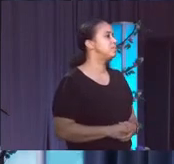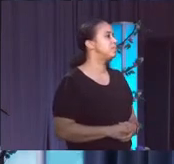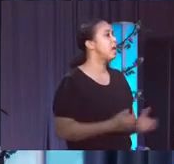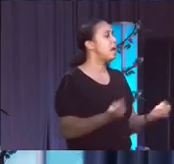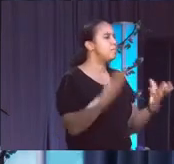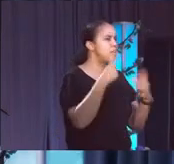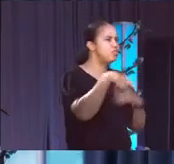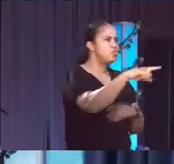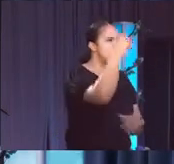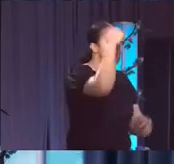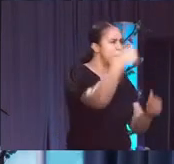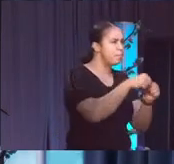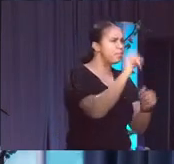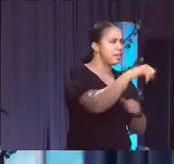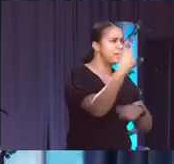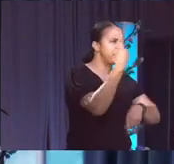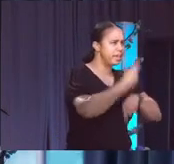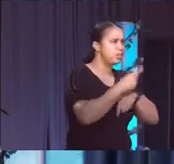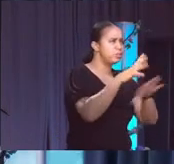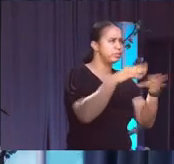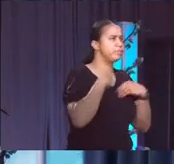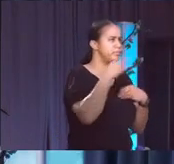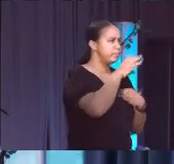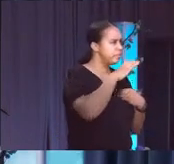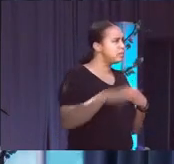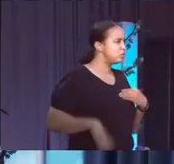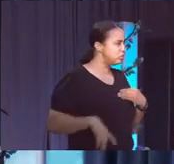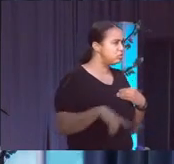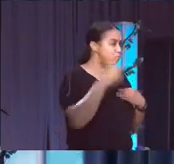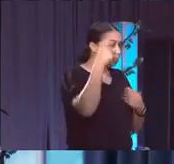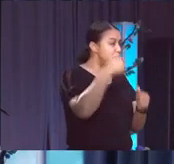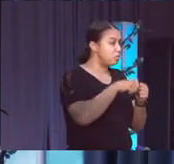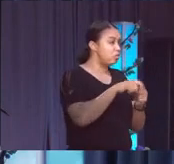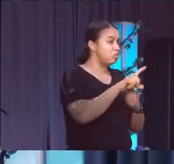How many of you remember the day you accepted Christ?